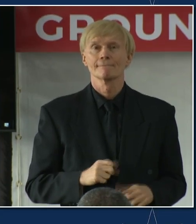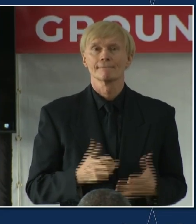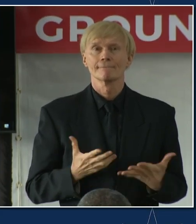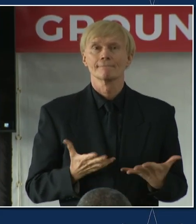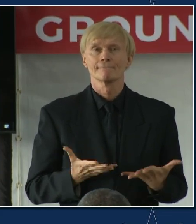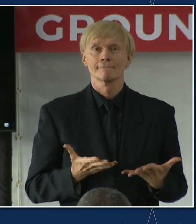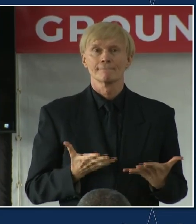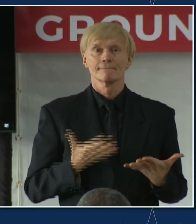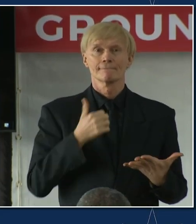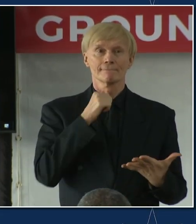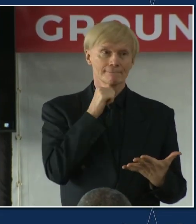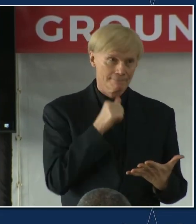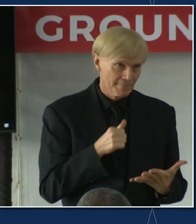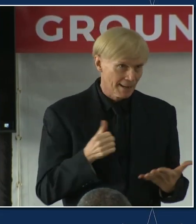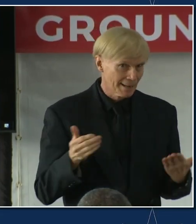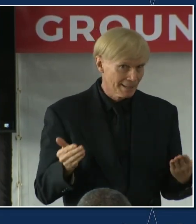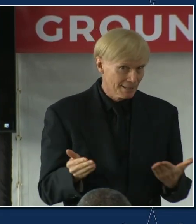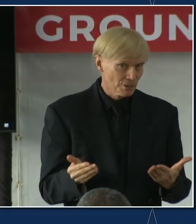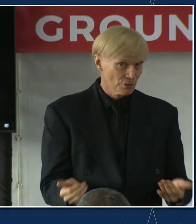we're not here today without you.